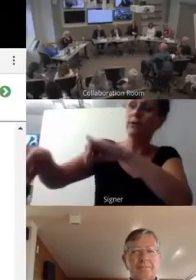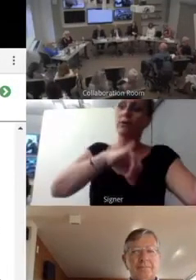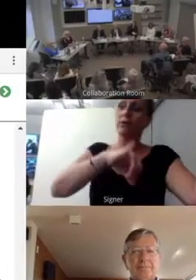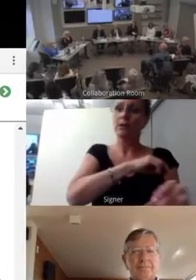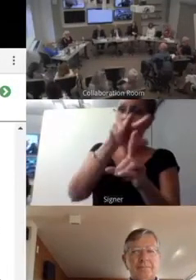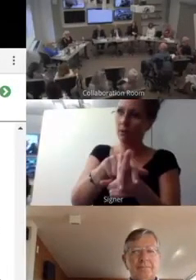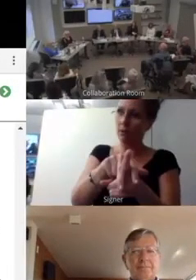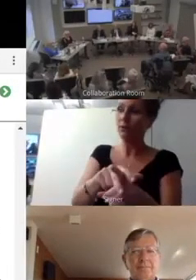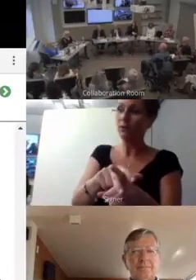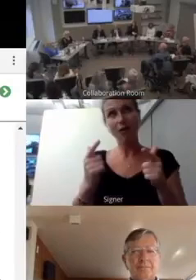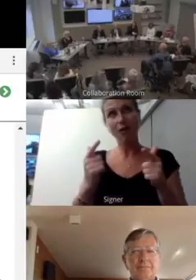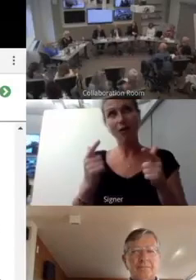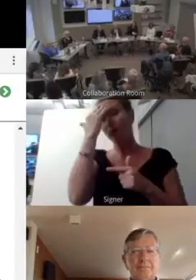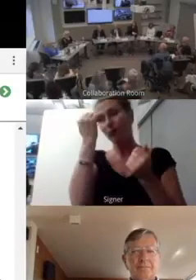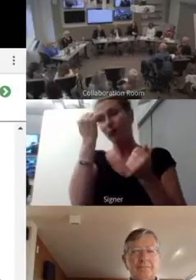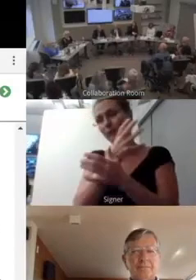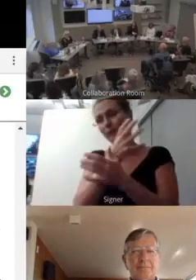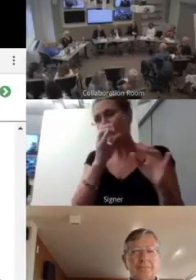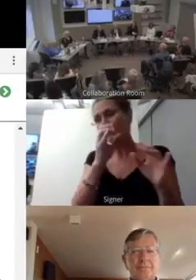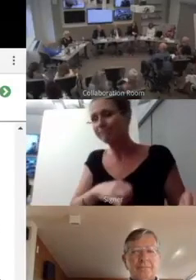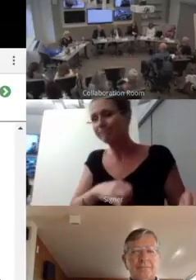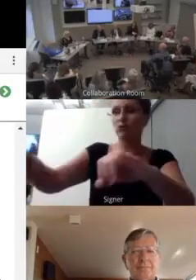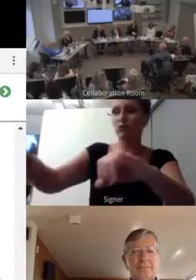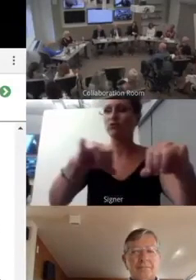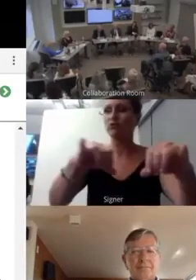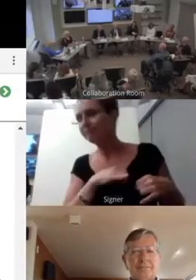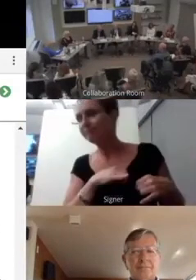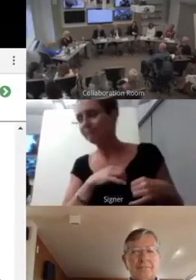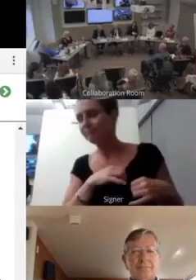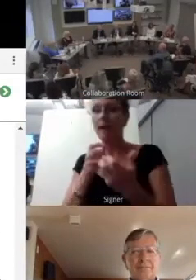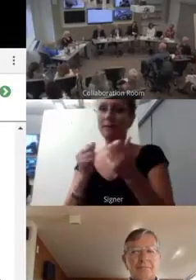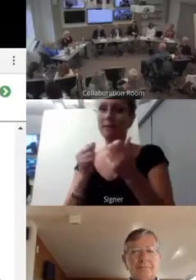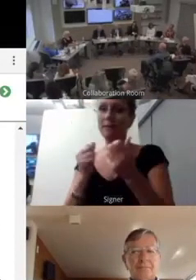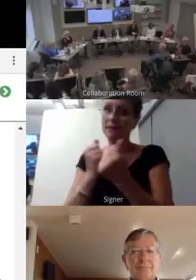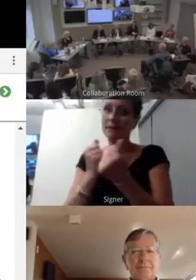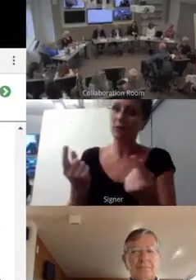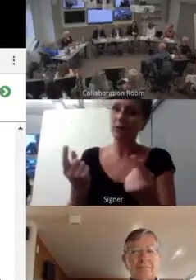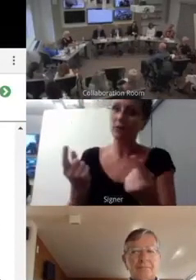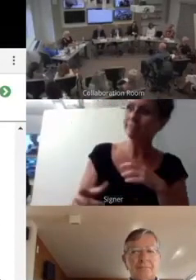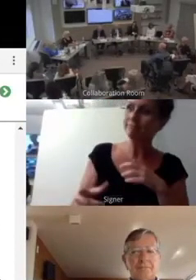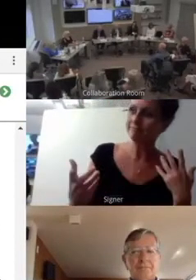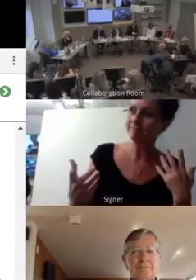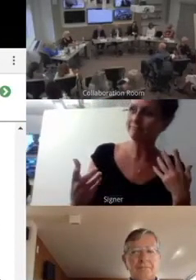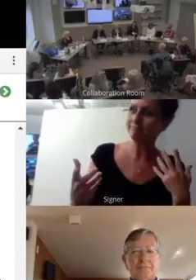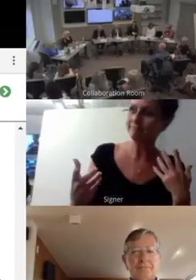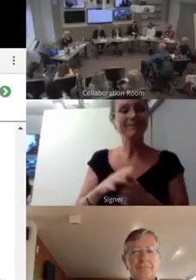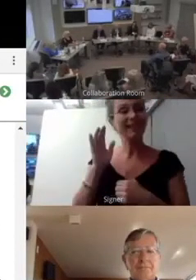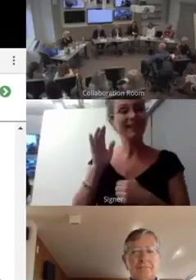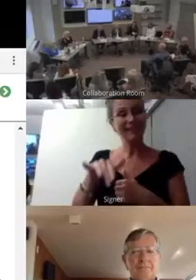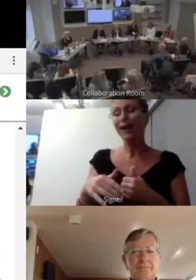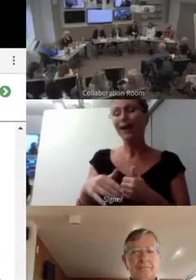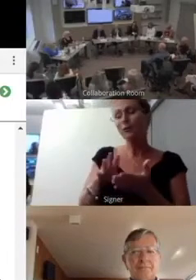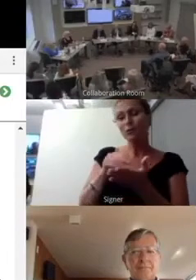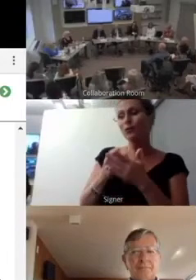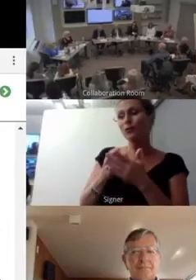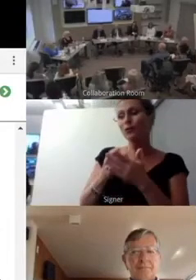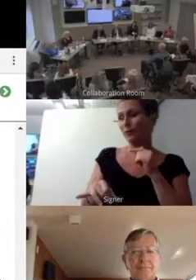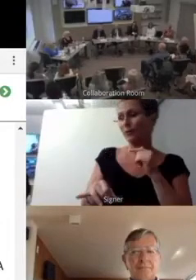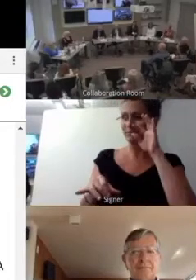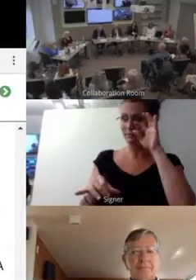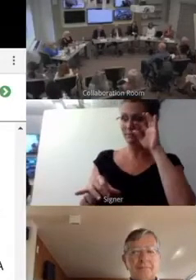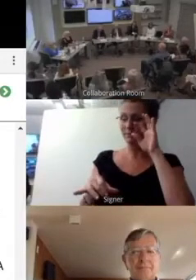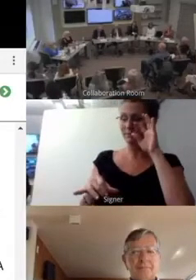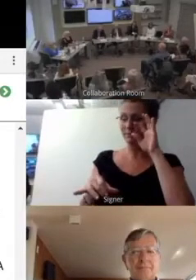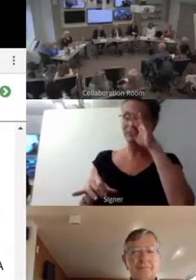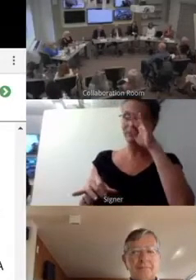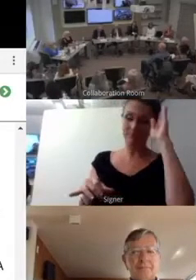they're meeting the needs of everyone. That message can be drawn from what we heard from Lucy Greco at the